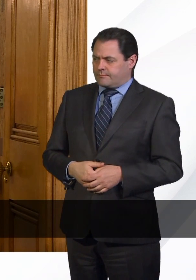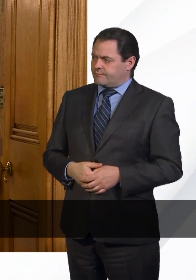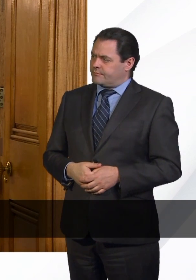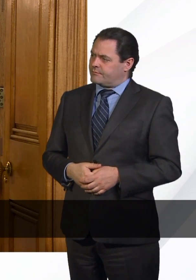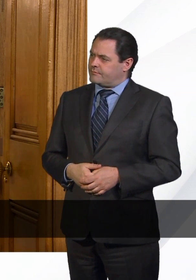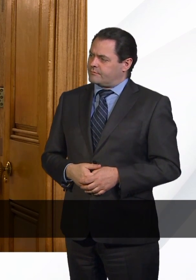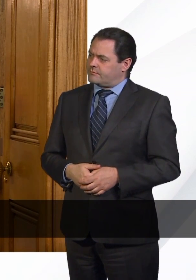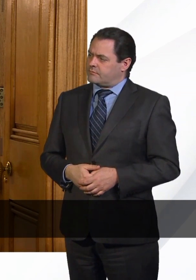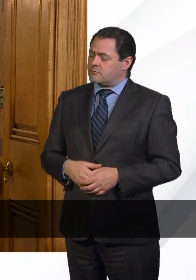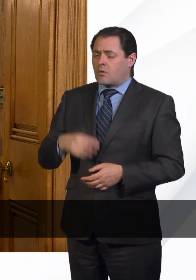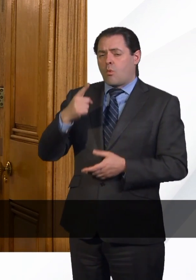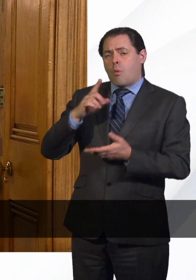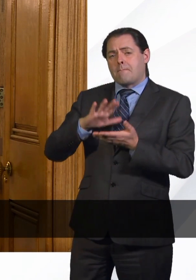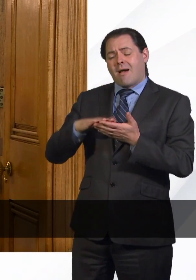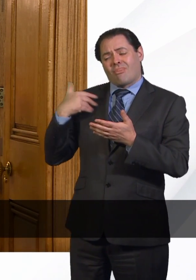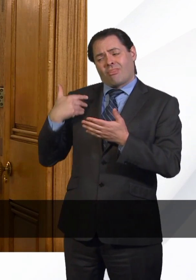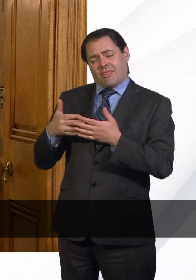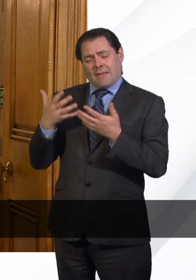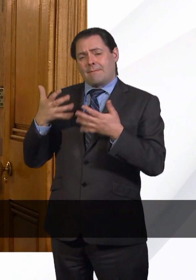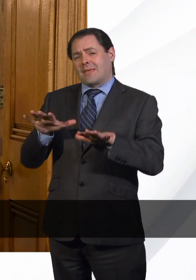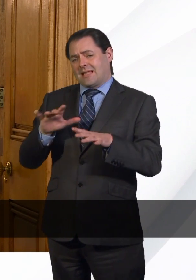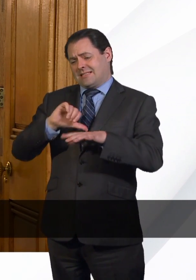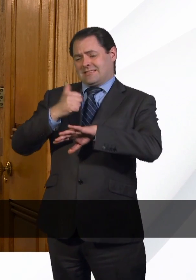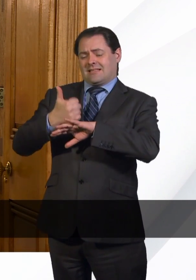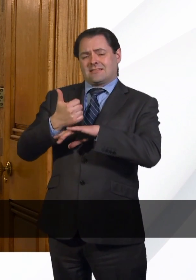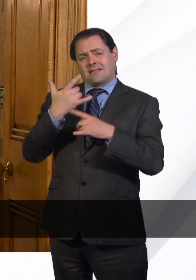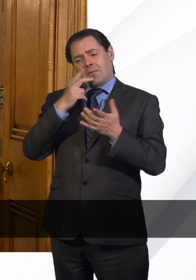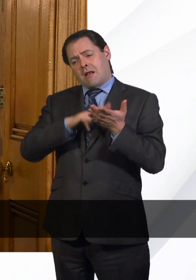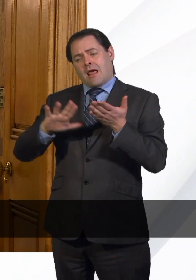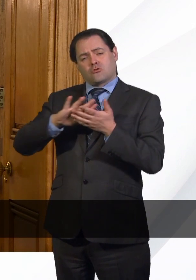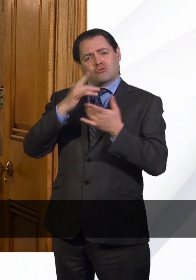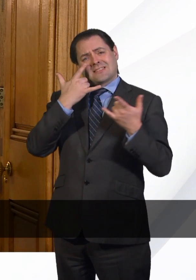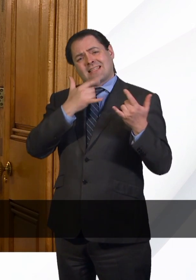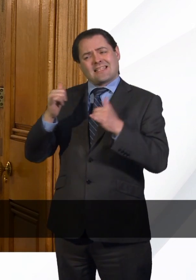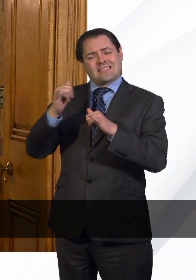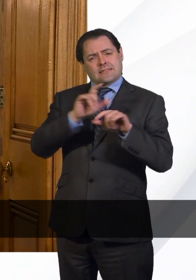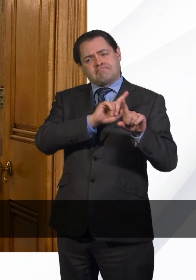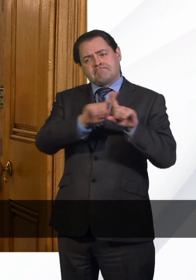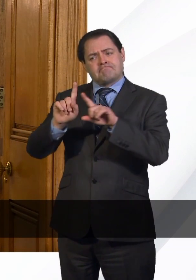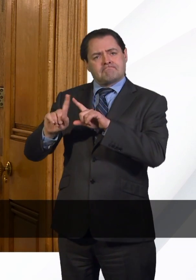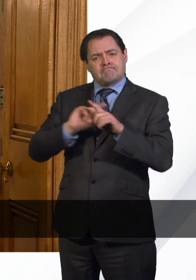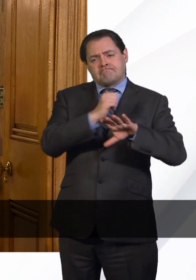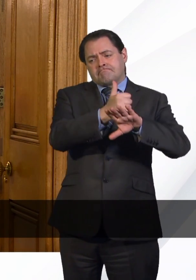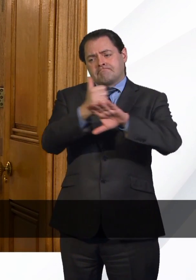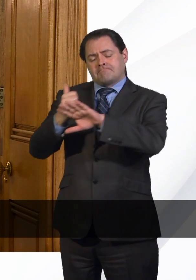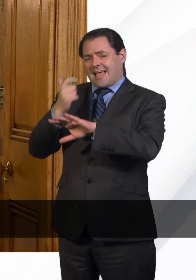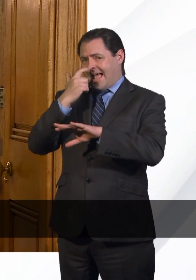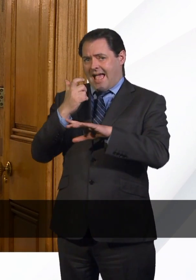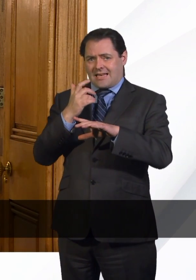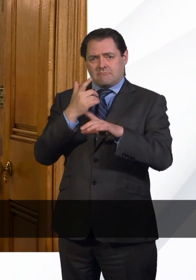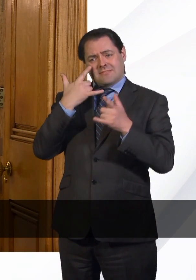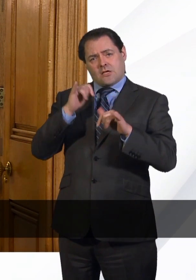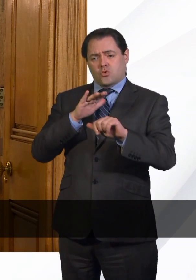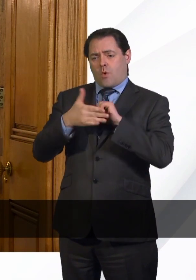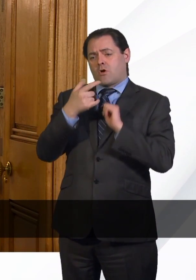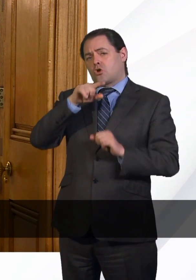last month, we've built a national testing infrastructure capable of over 100,000 tests a day.